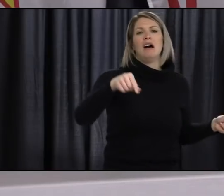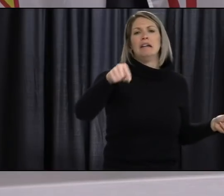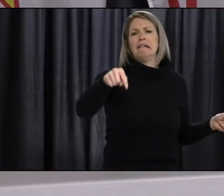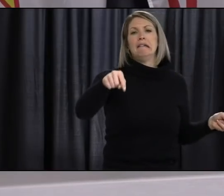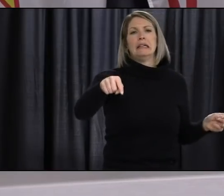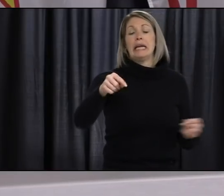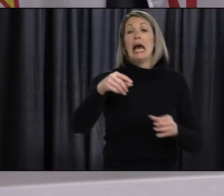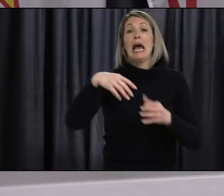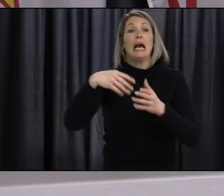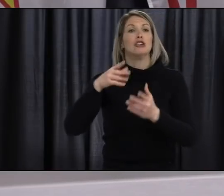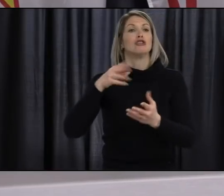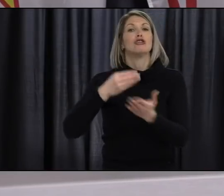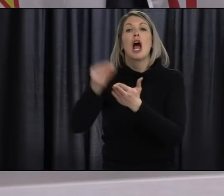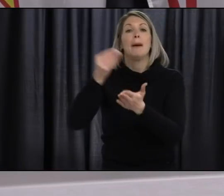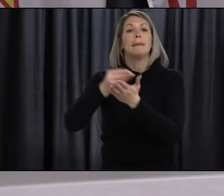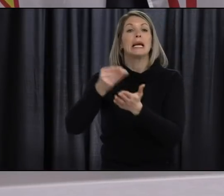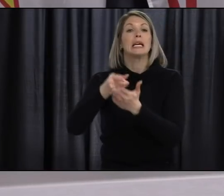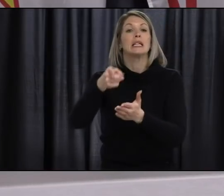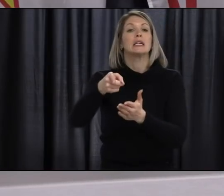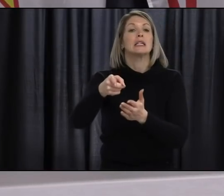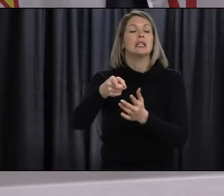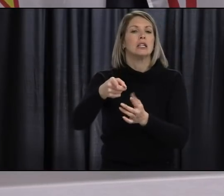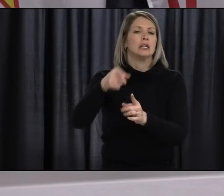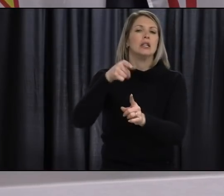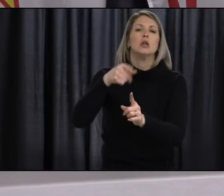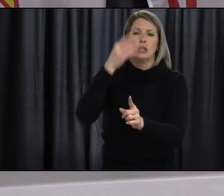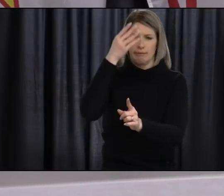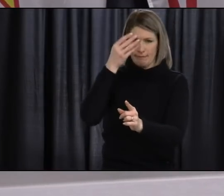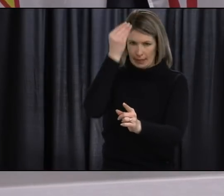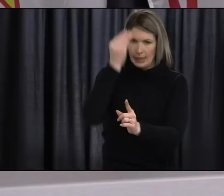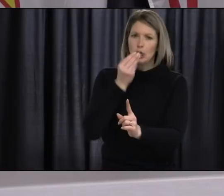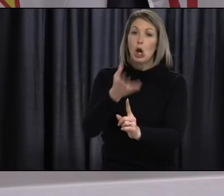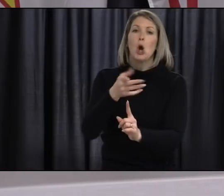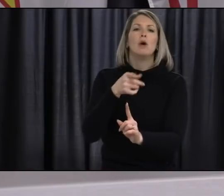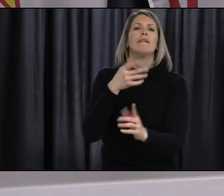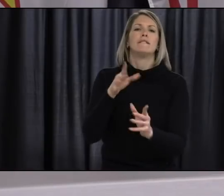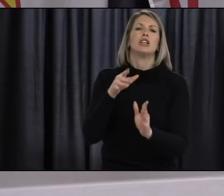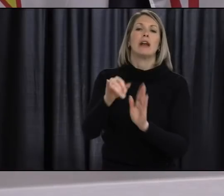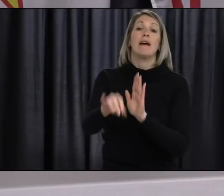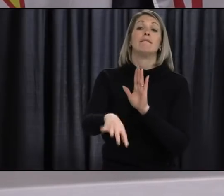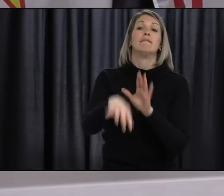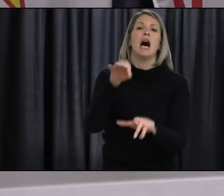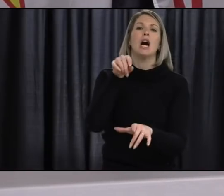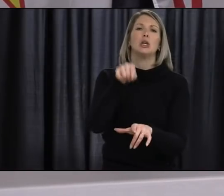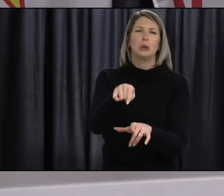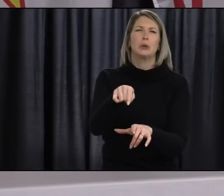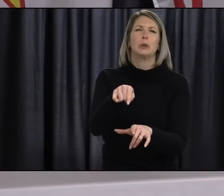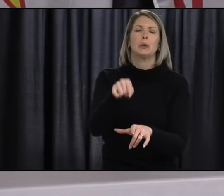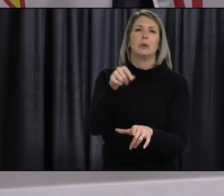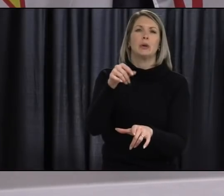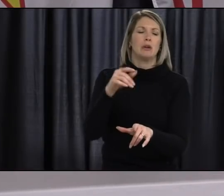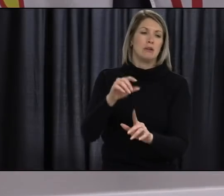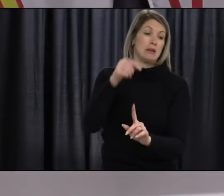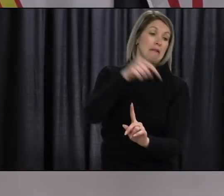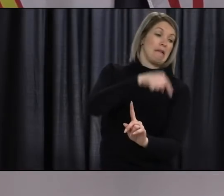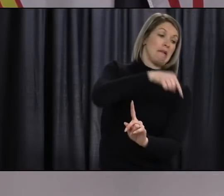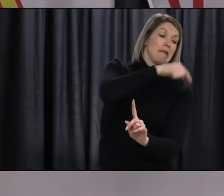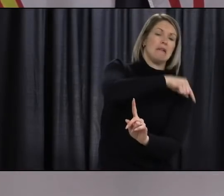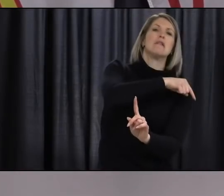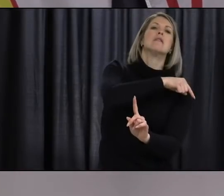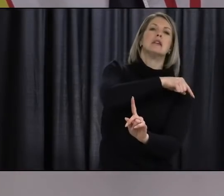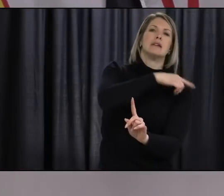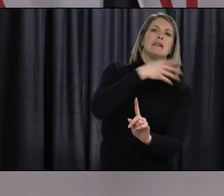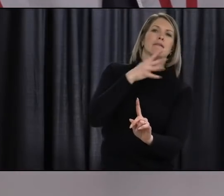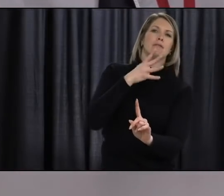the nurse who's reaching out to that contact will say, you have been identified as a contact of somebody who has been diagnosed